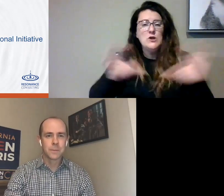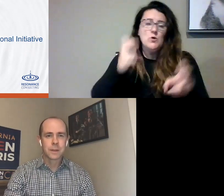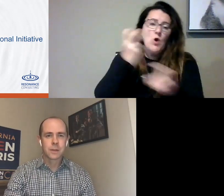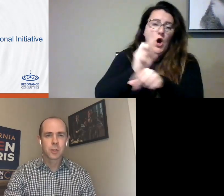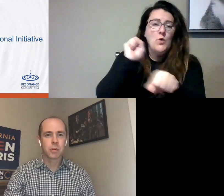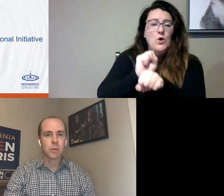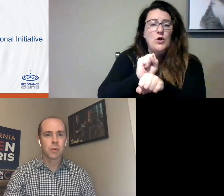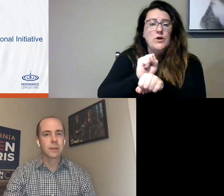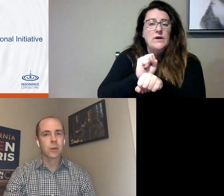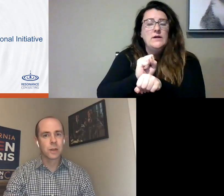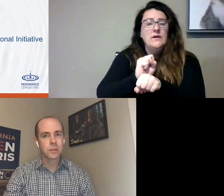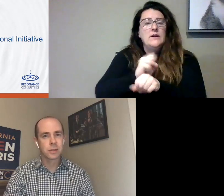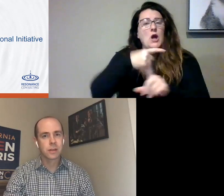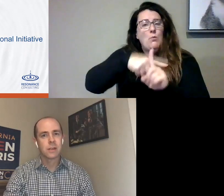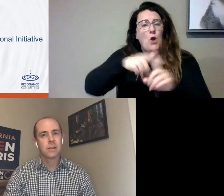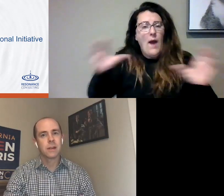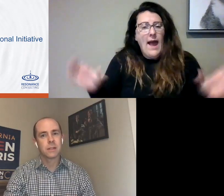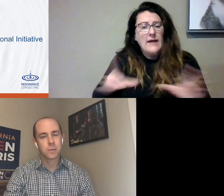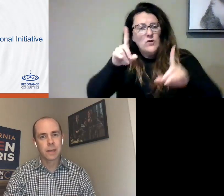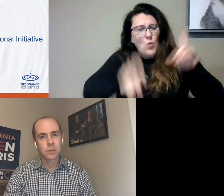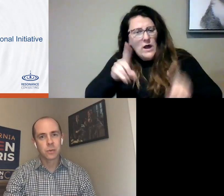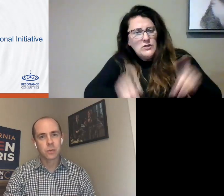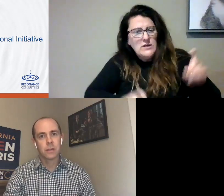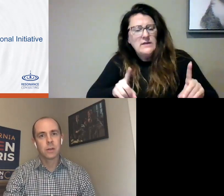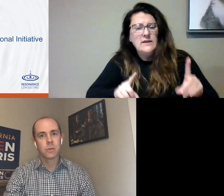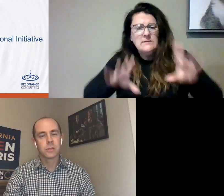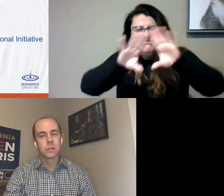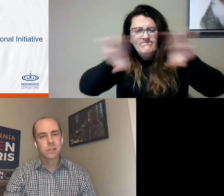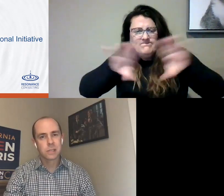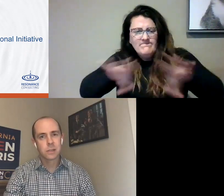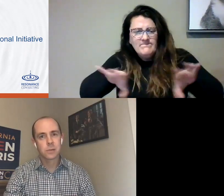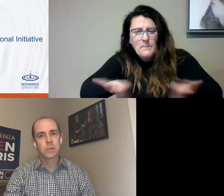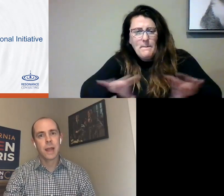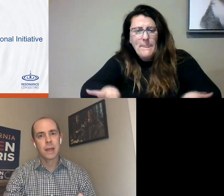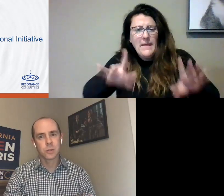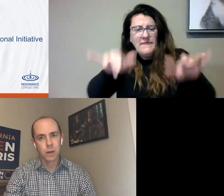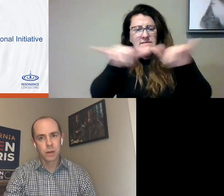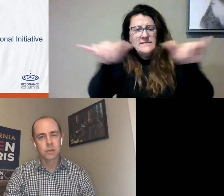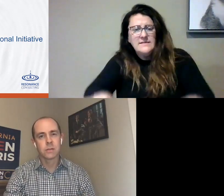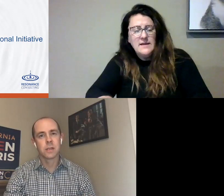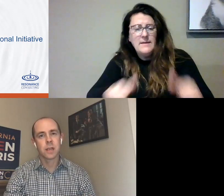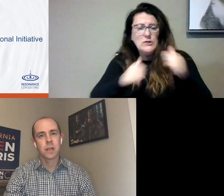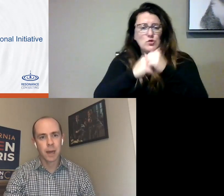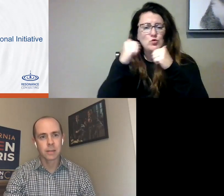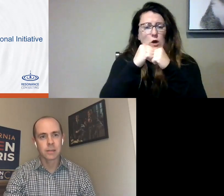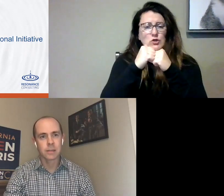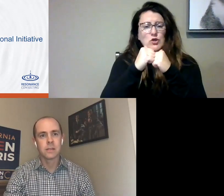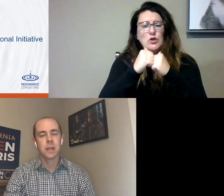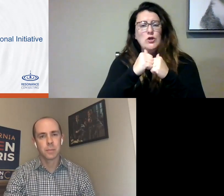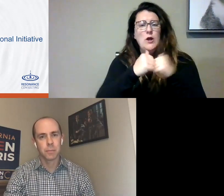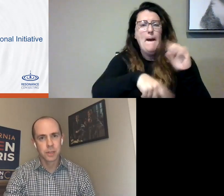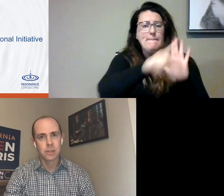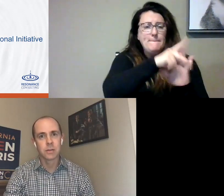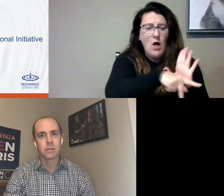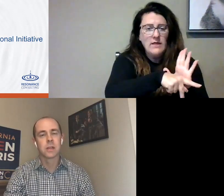work to proactively question and dismantle those systems and structures and